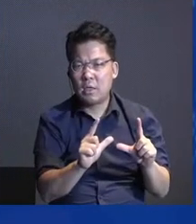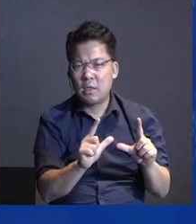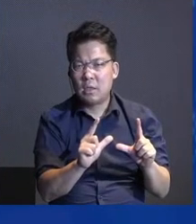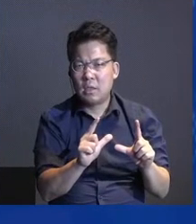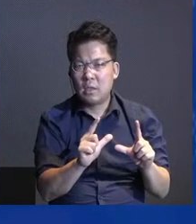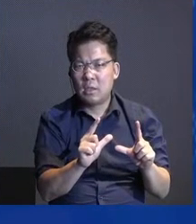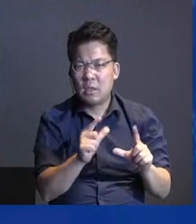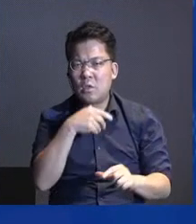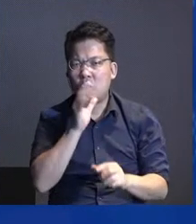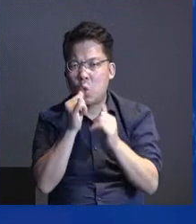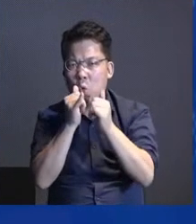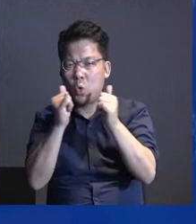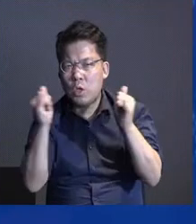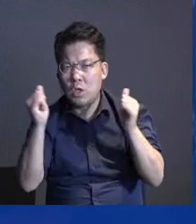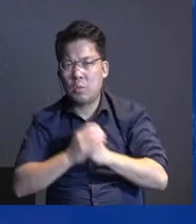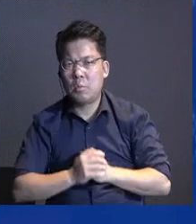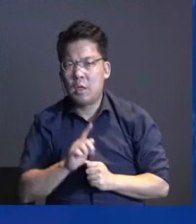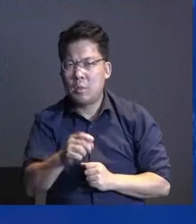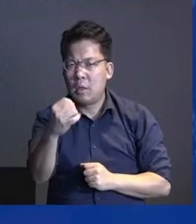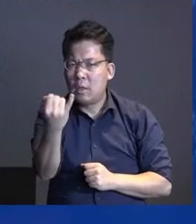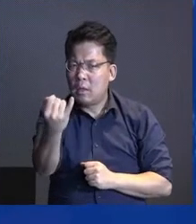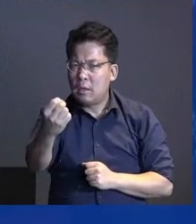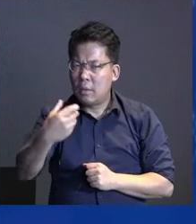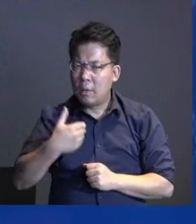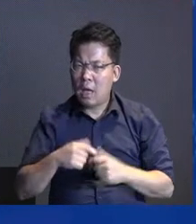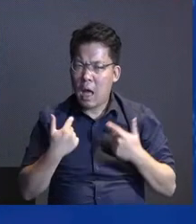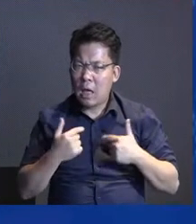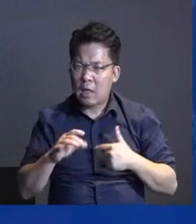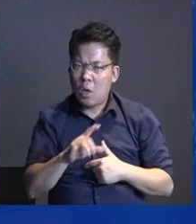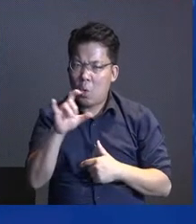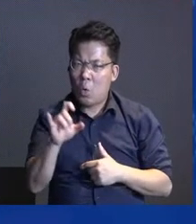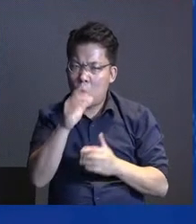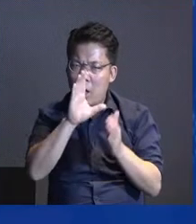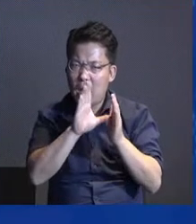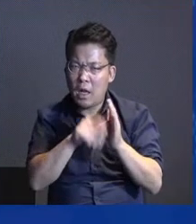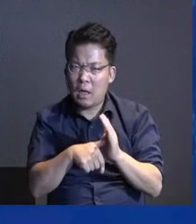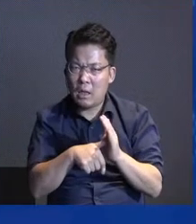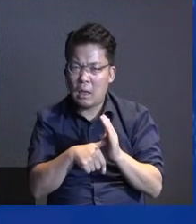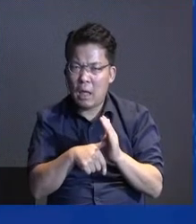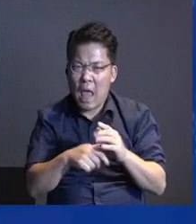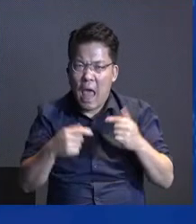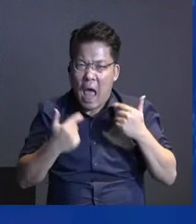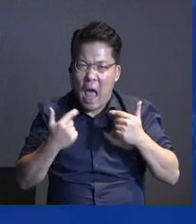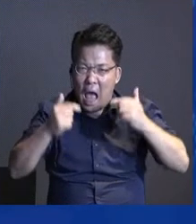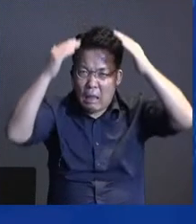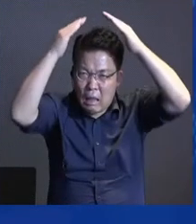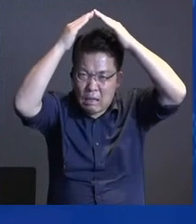pandemic. I cannot go anywhere. I cannot do anything all day. There is no one